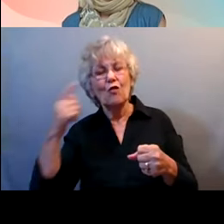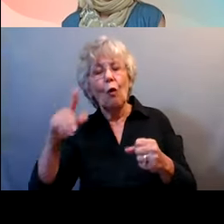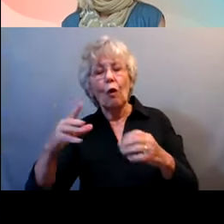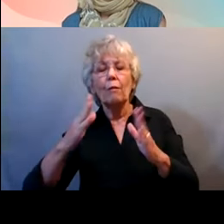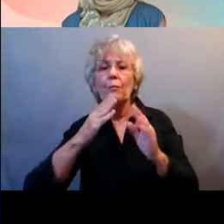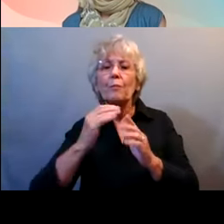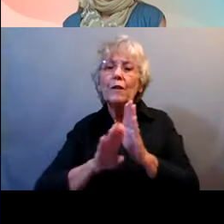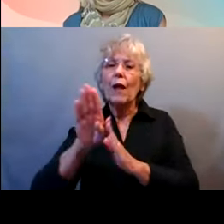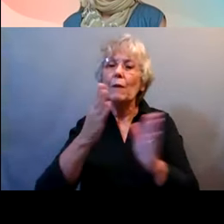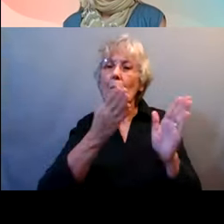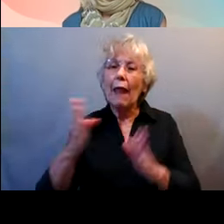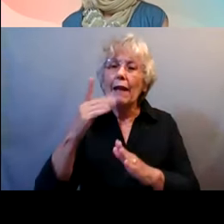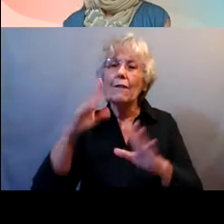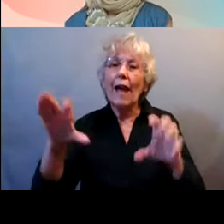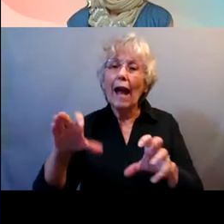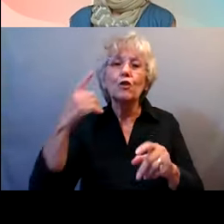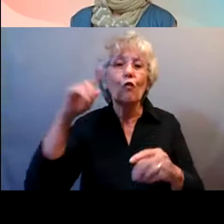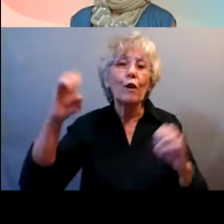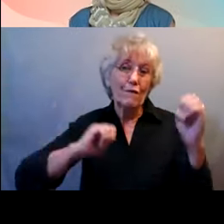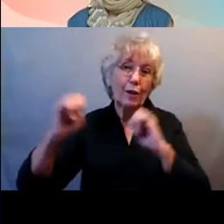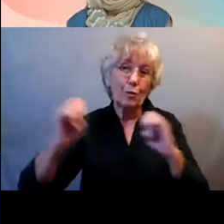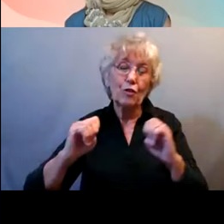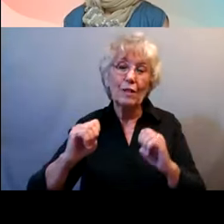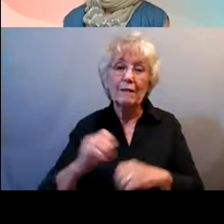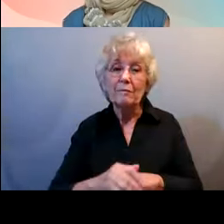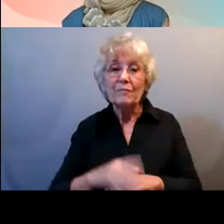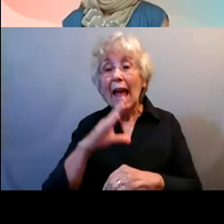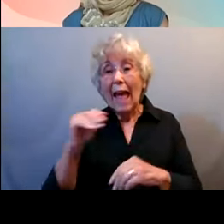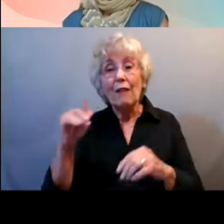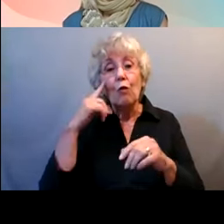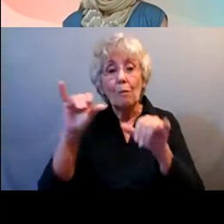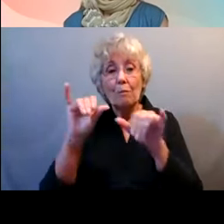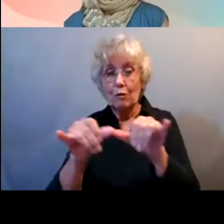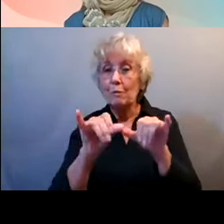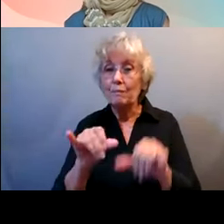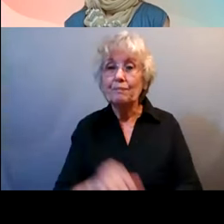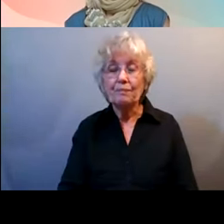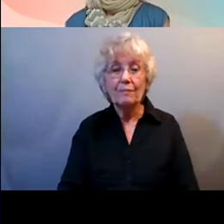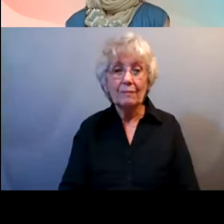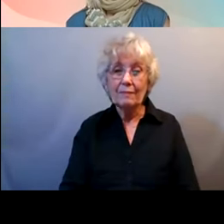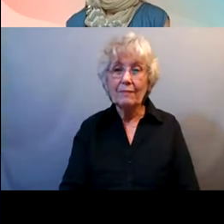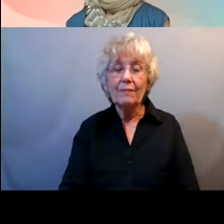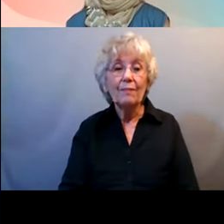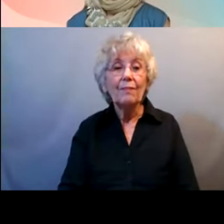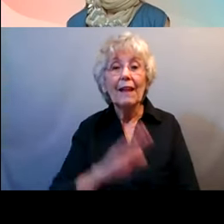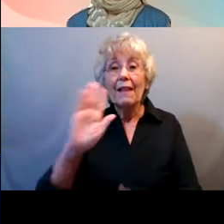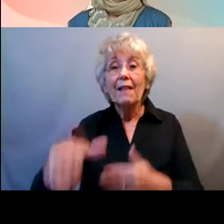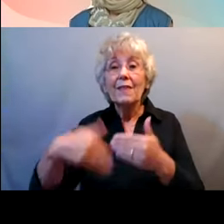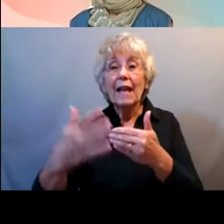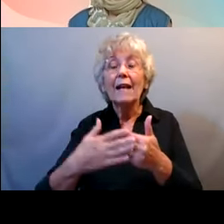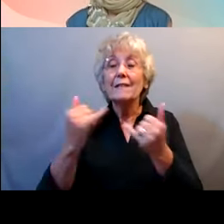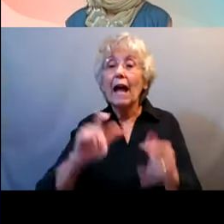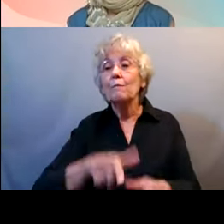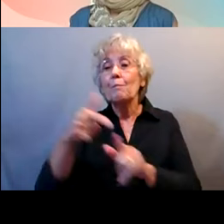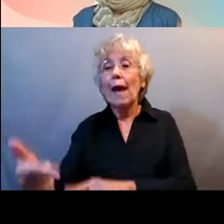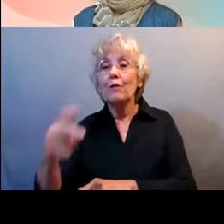for evaluation and outcomes measurement. Next slide. All right, I'm gonna hand it back to Maria.